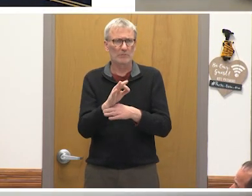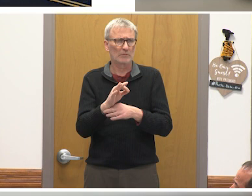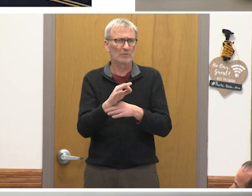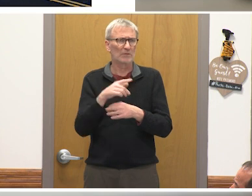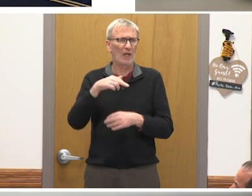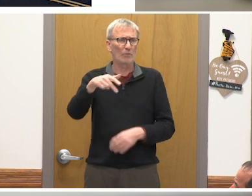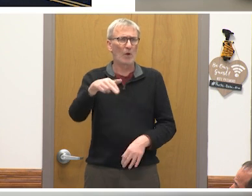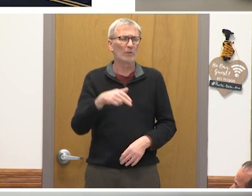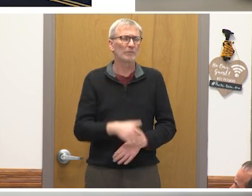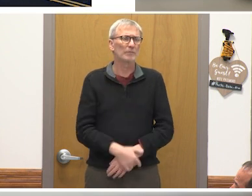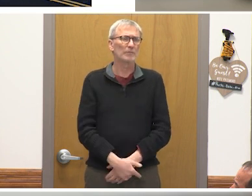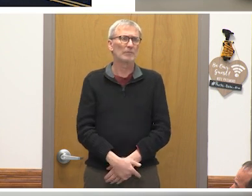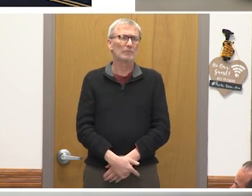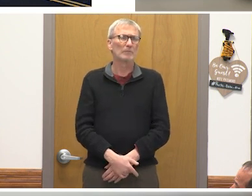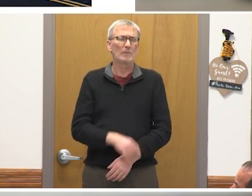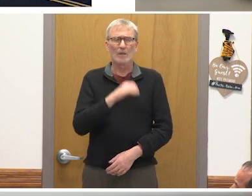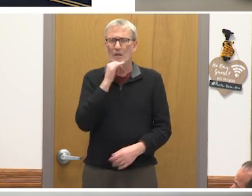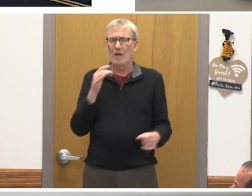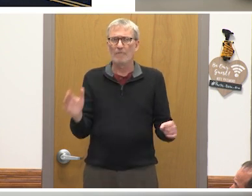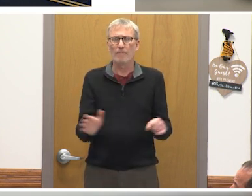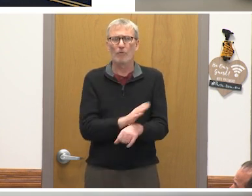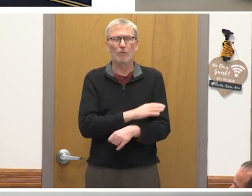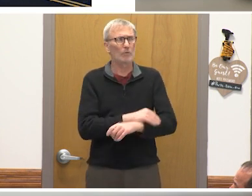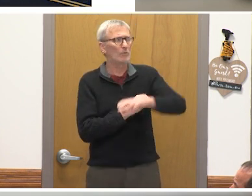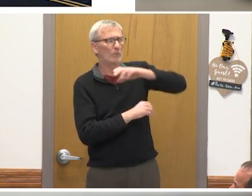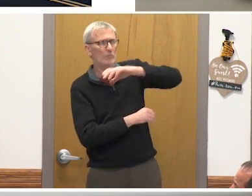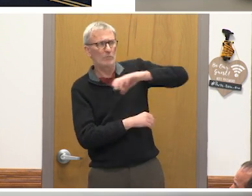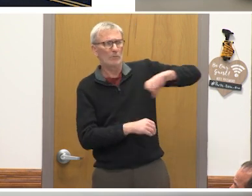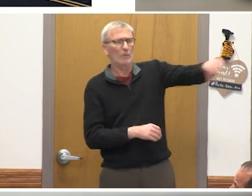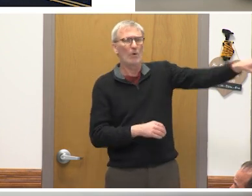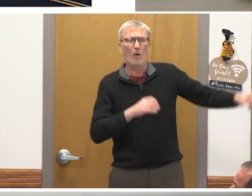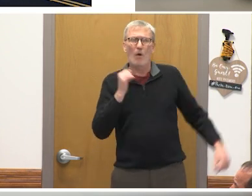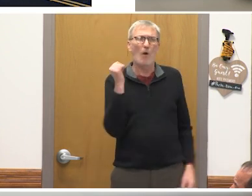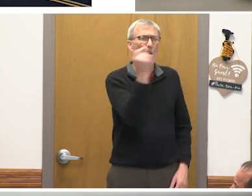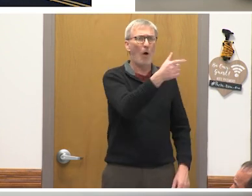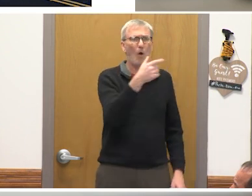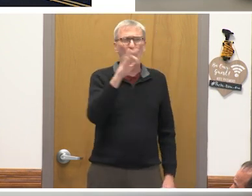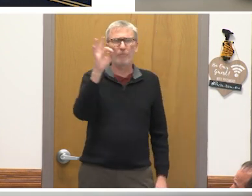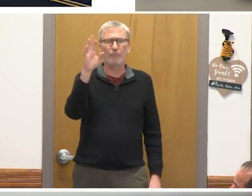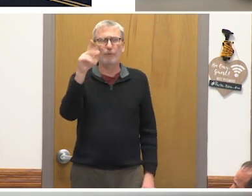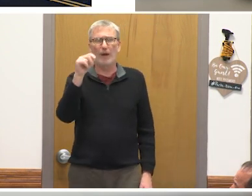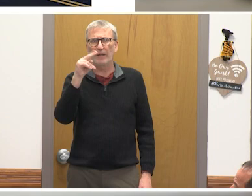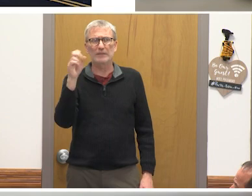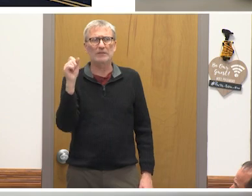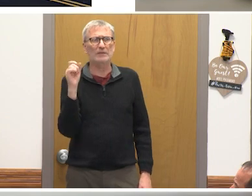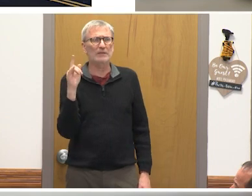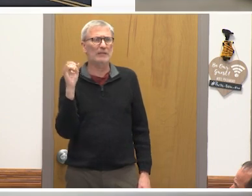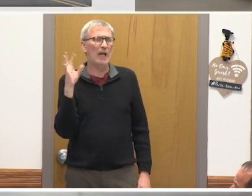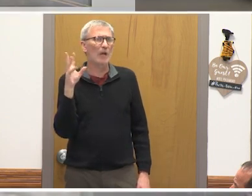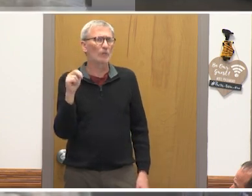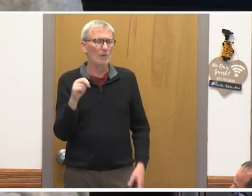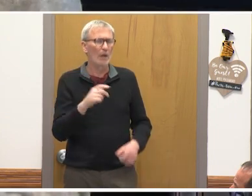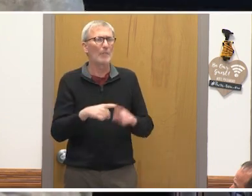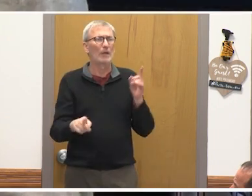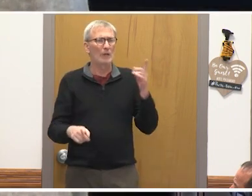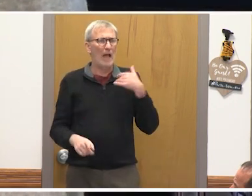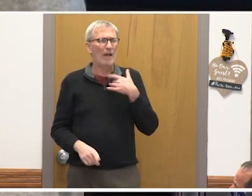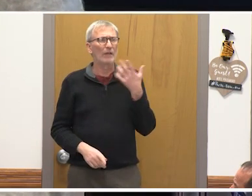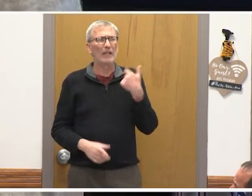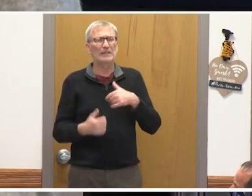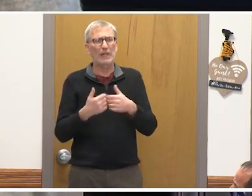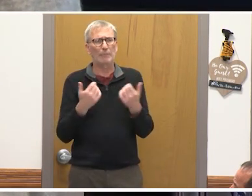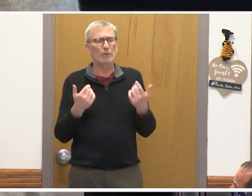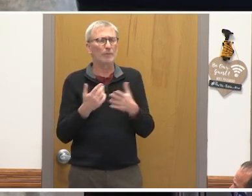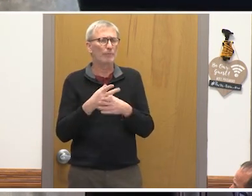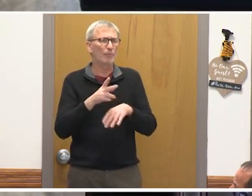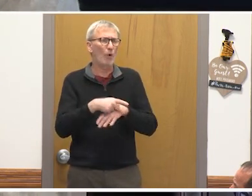place. It will not be the entire length of Frankstown Avenue. There is, though, a separate